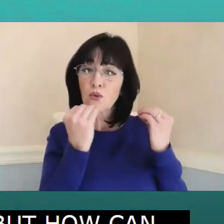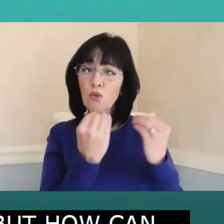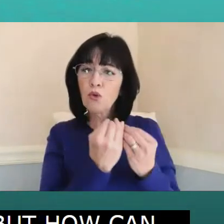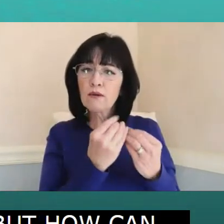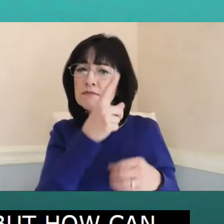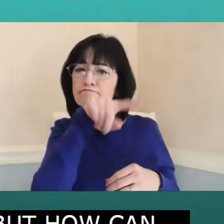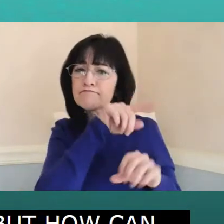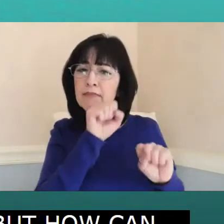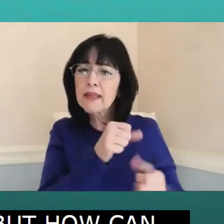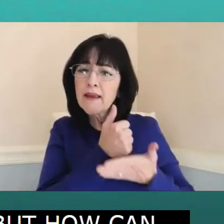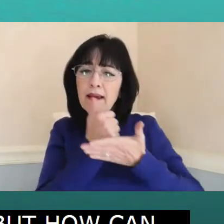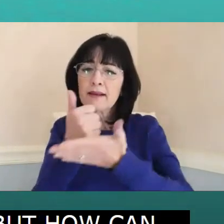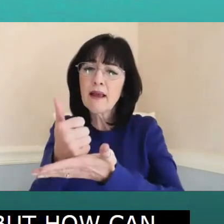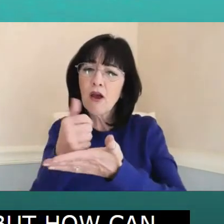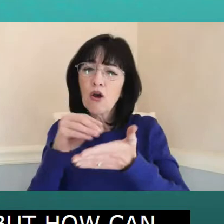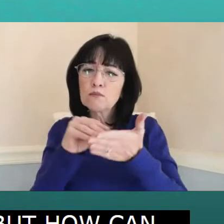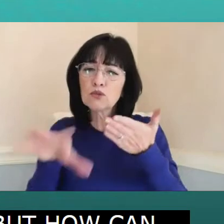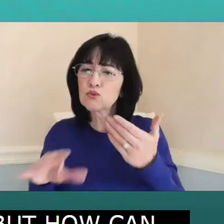summer?